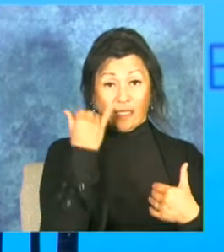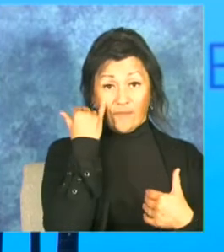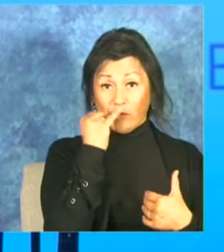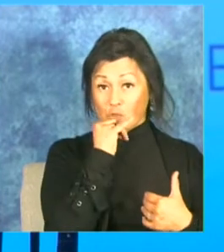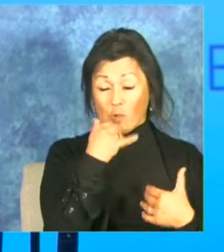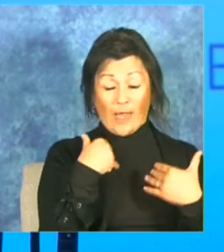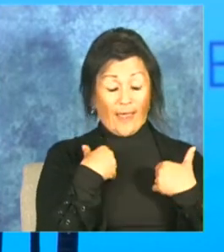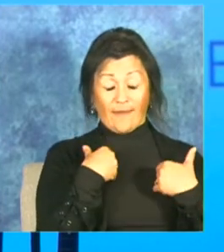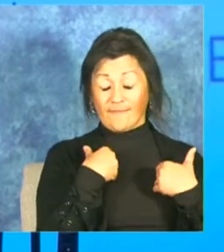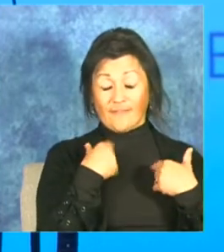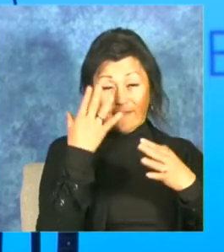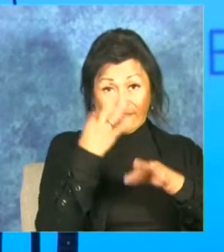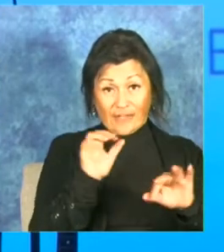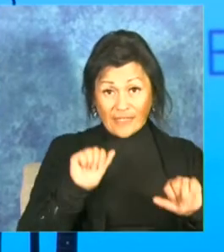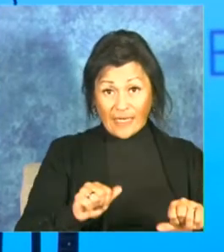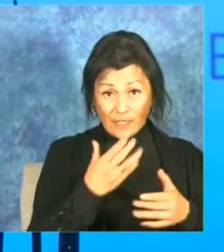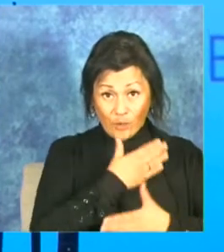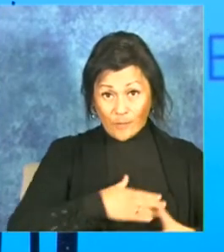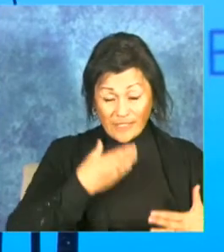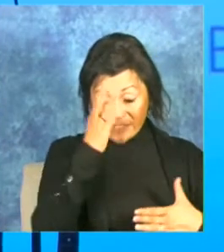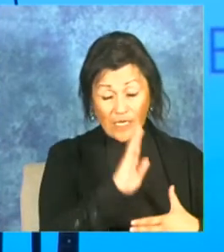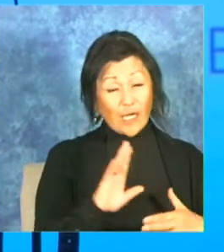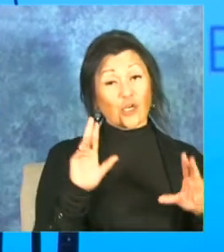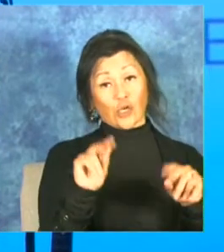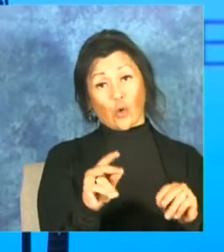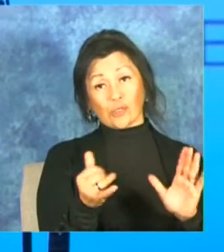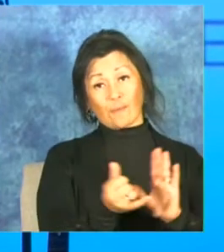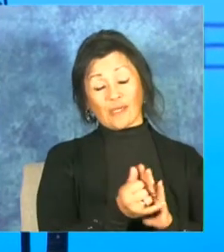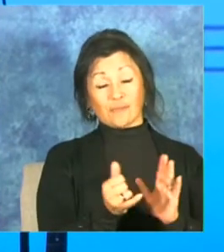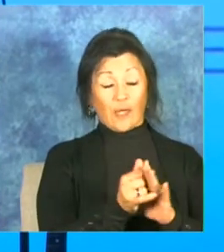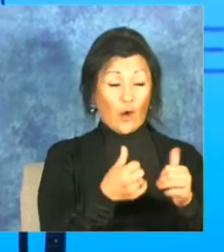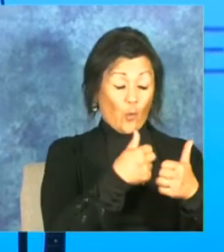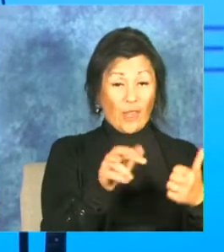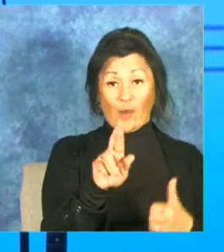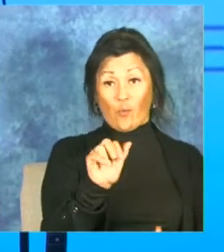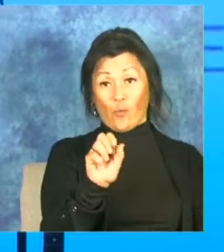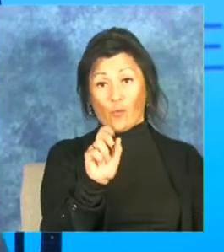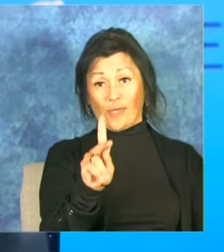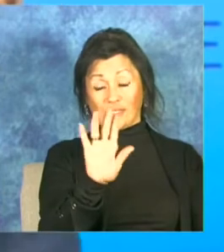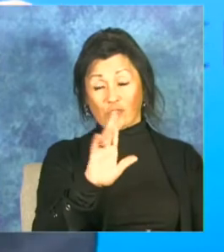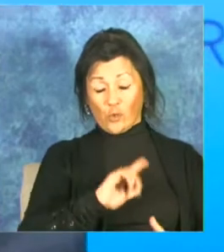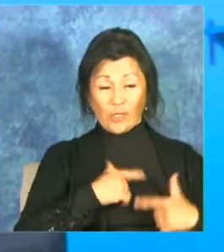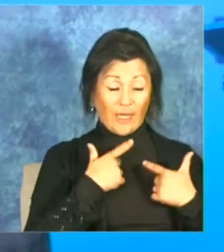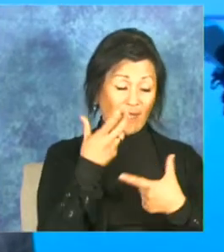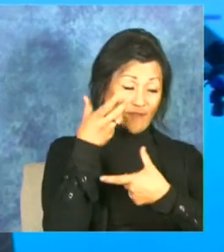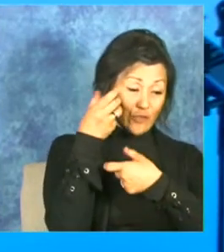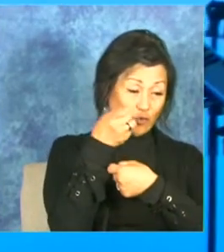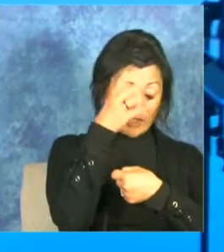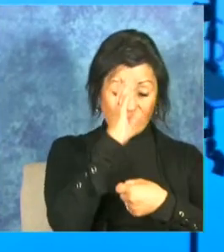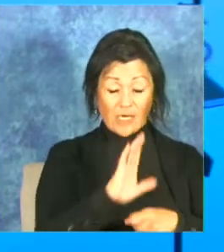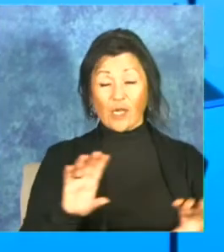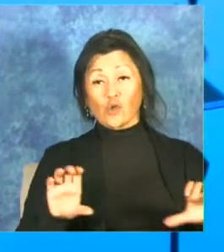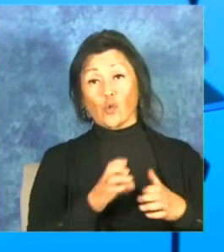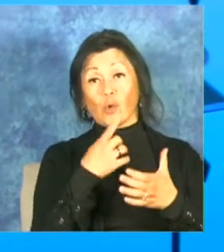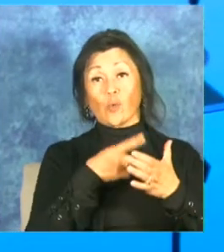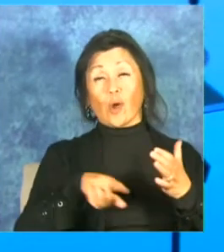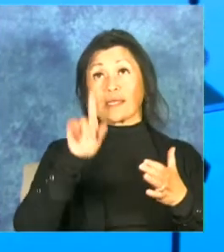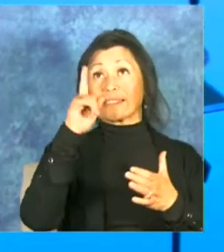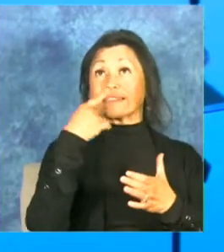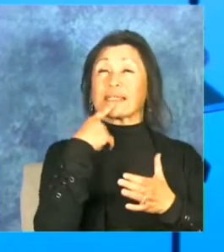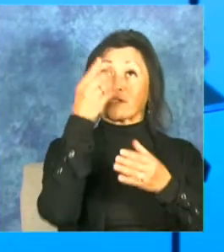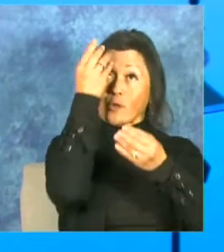impossible to please God. So in other words, without risk in your life, trusting God and doing what he